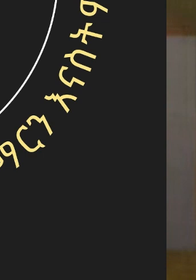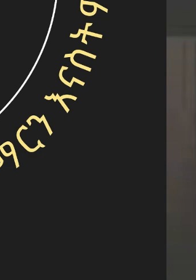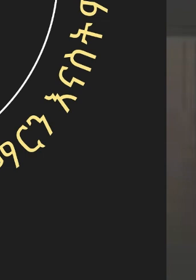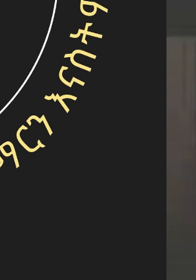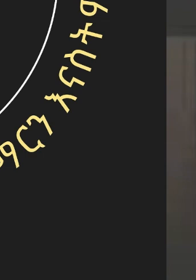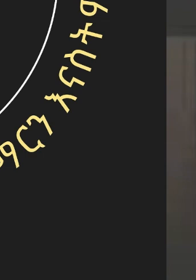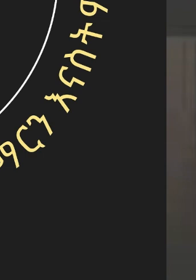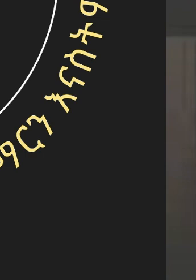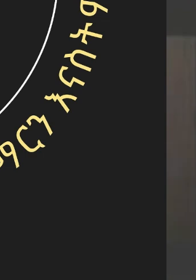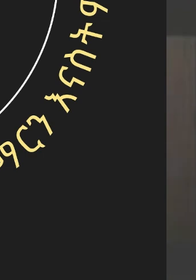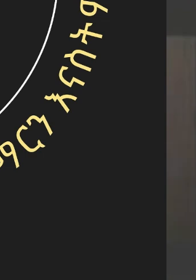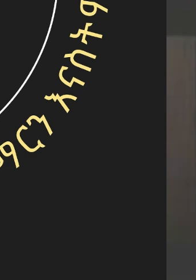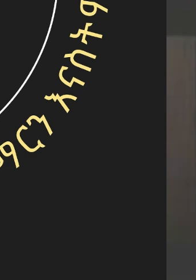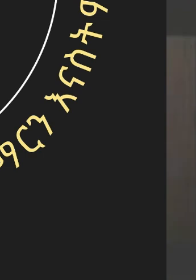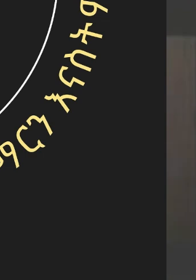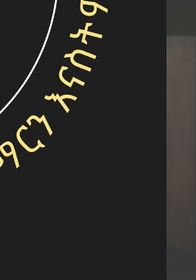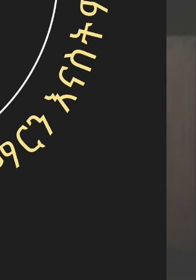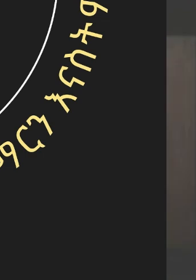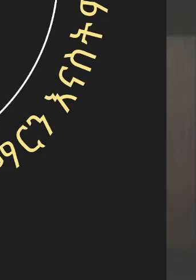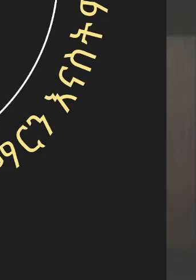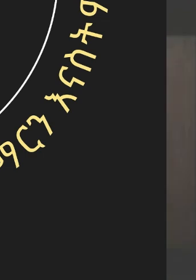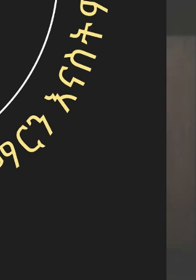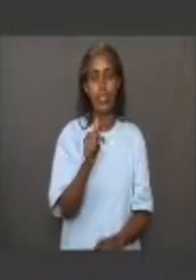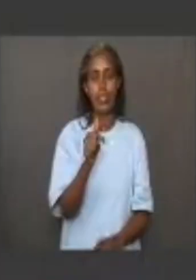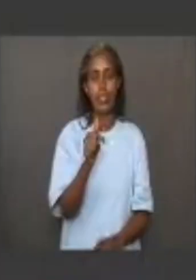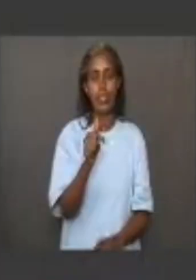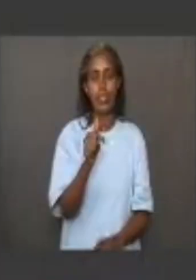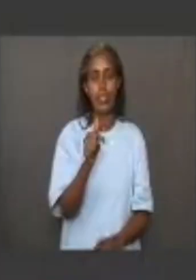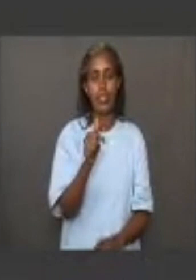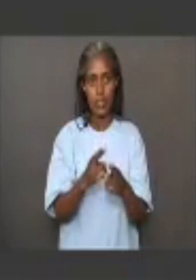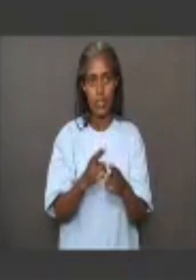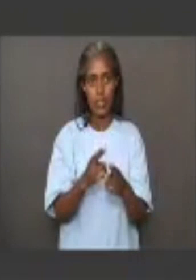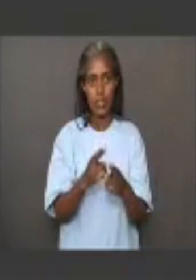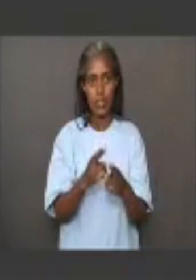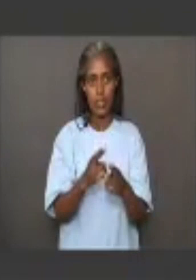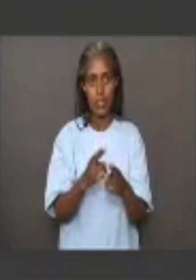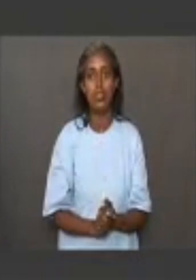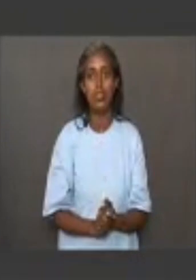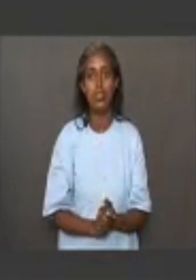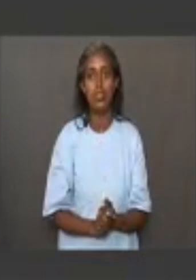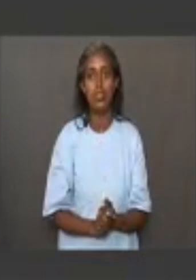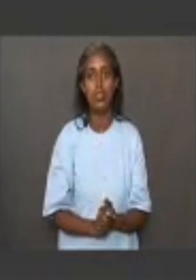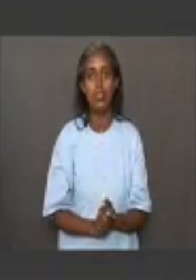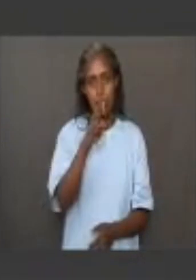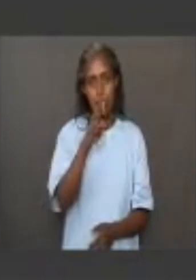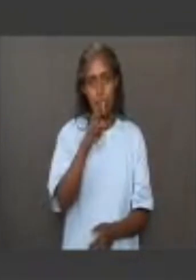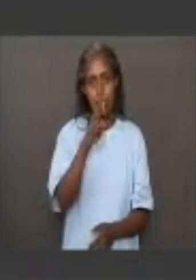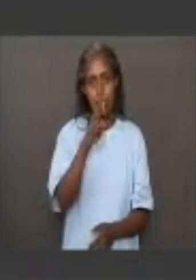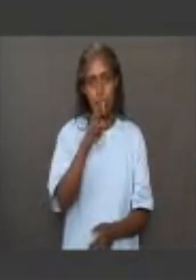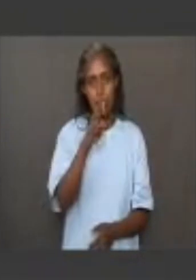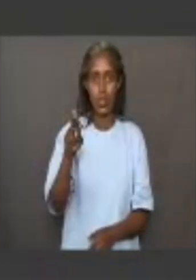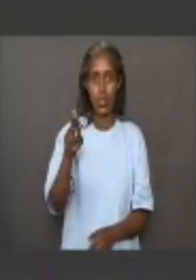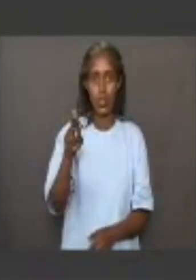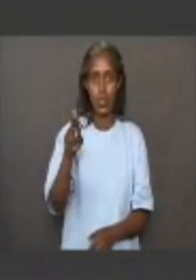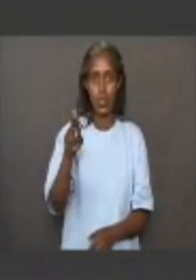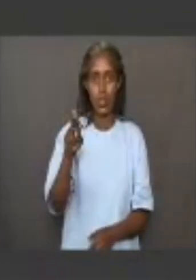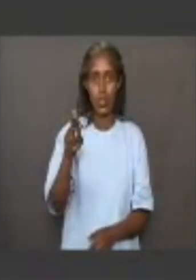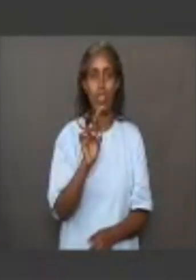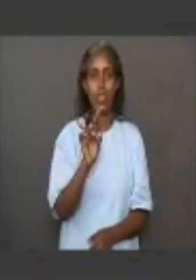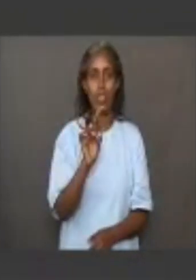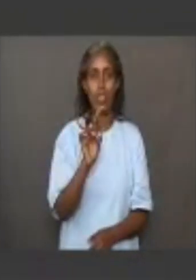For A, the answer is the square root of